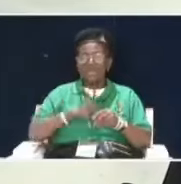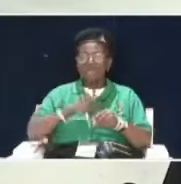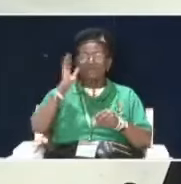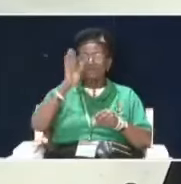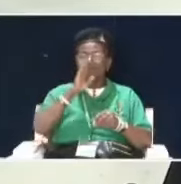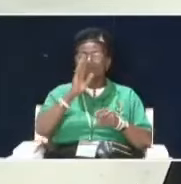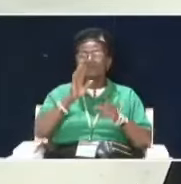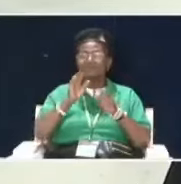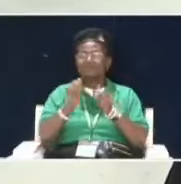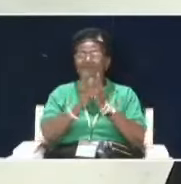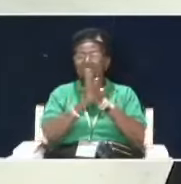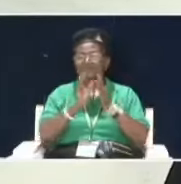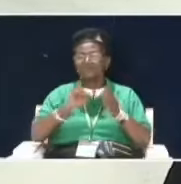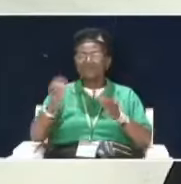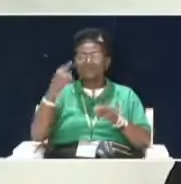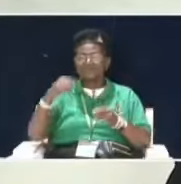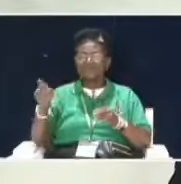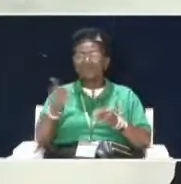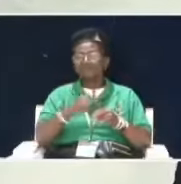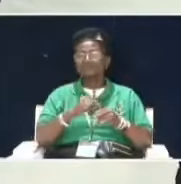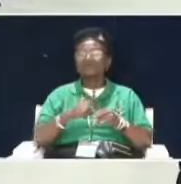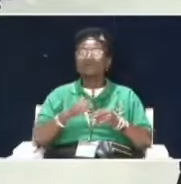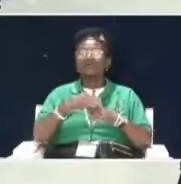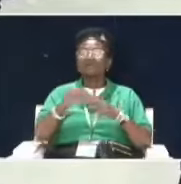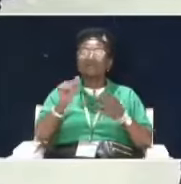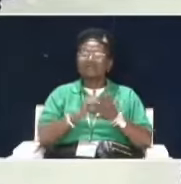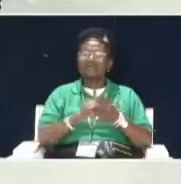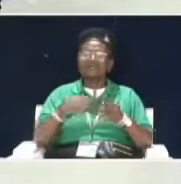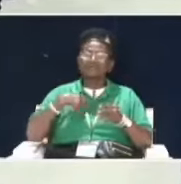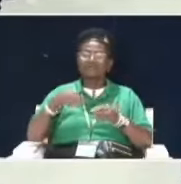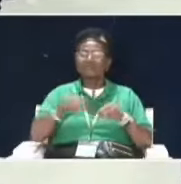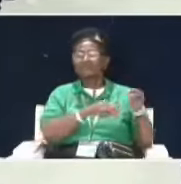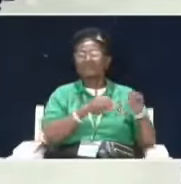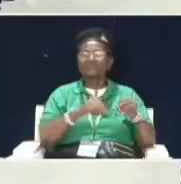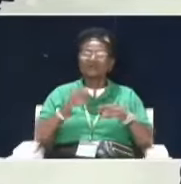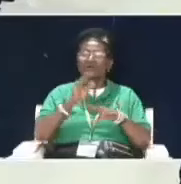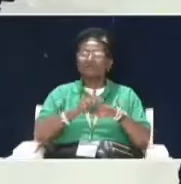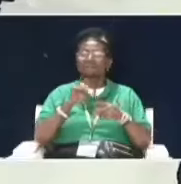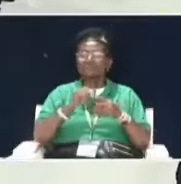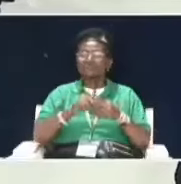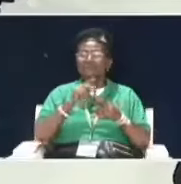move on to part two. Thank you very much.